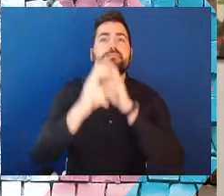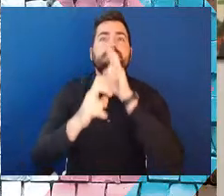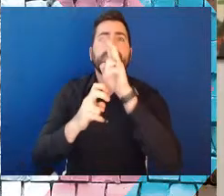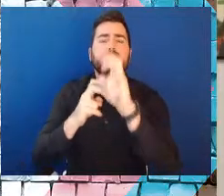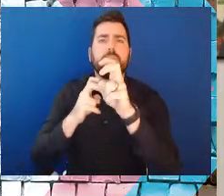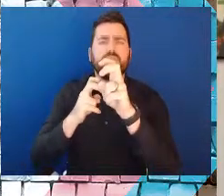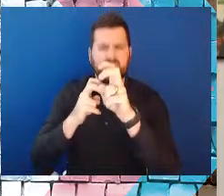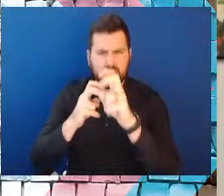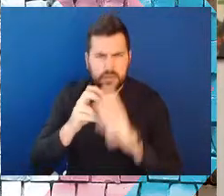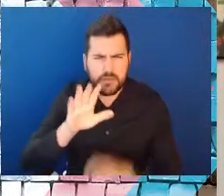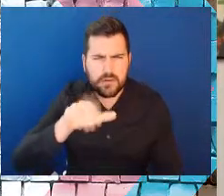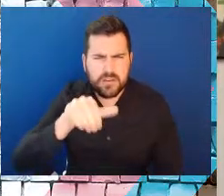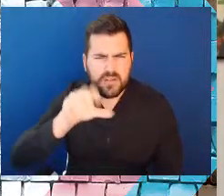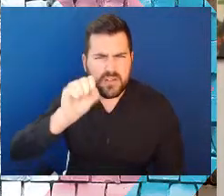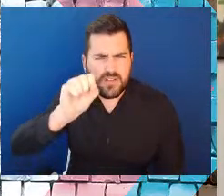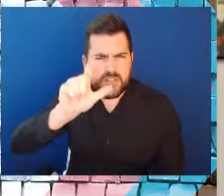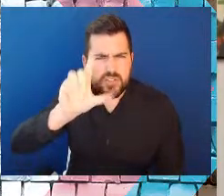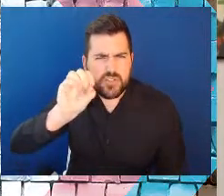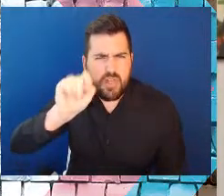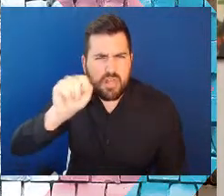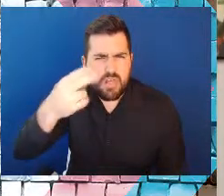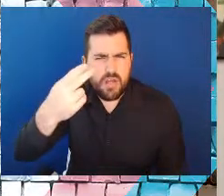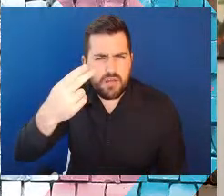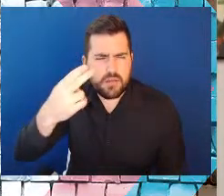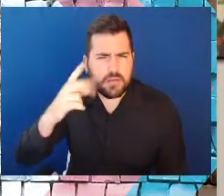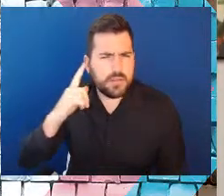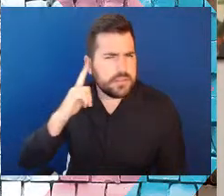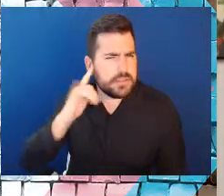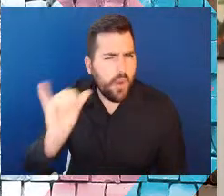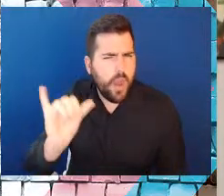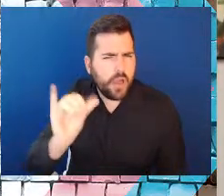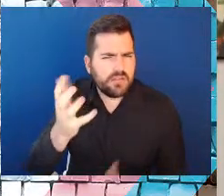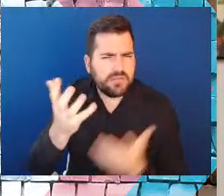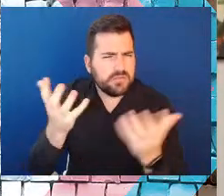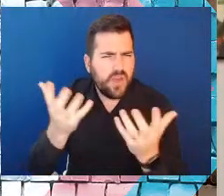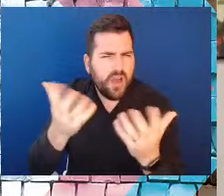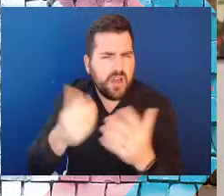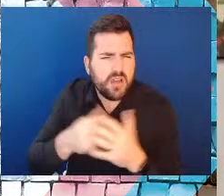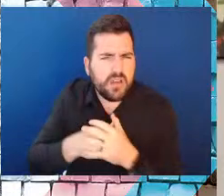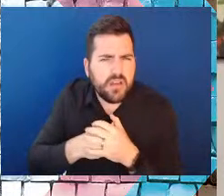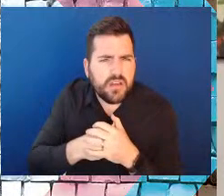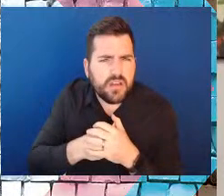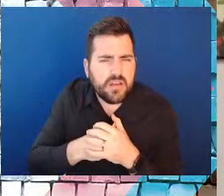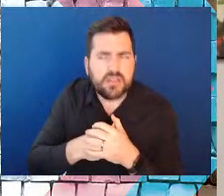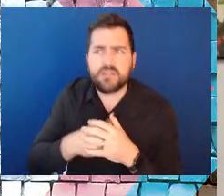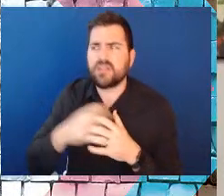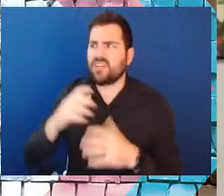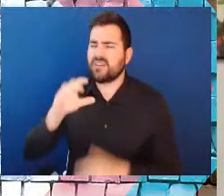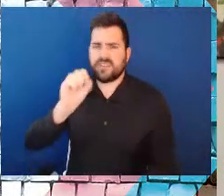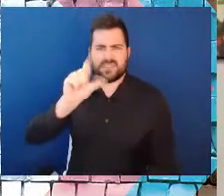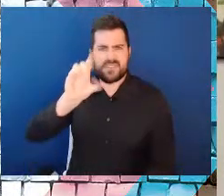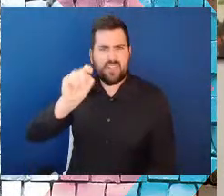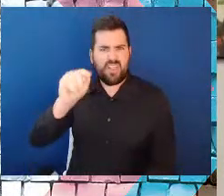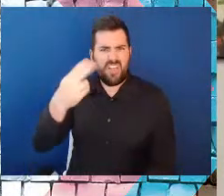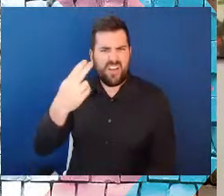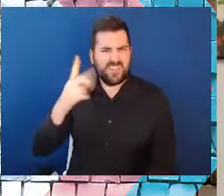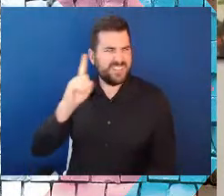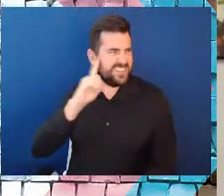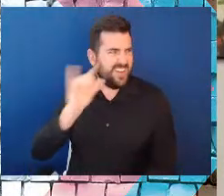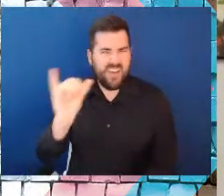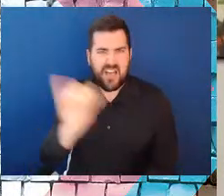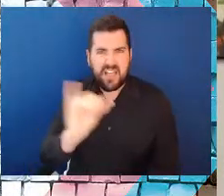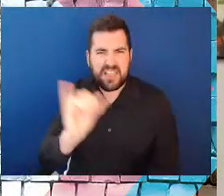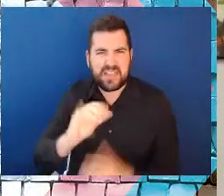And what's the sound a sloth makes? What's a sound